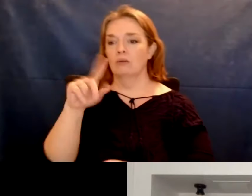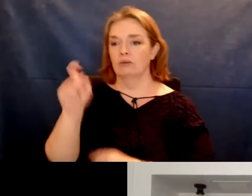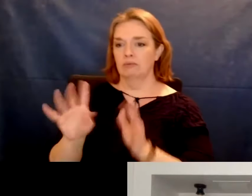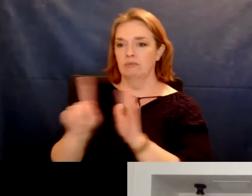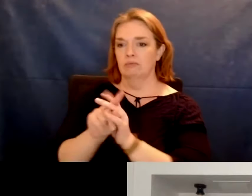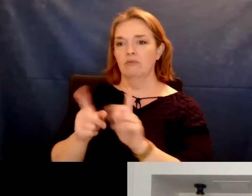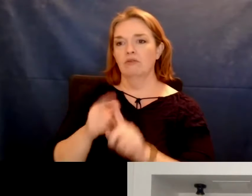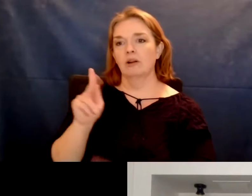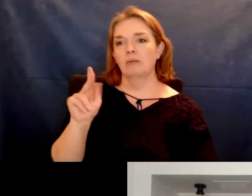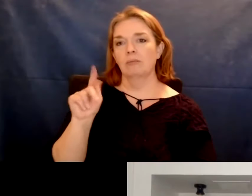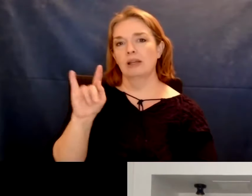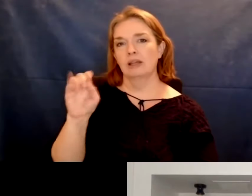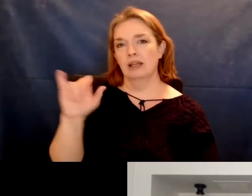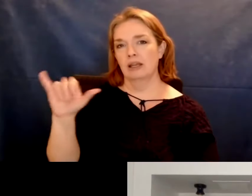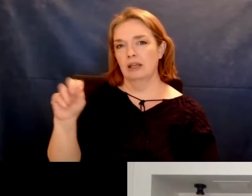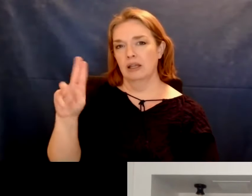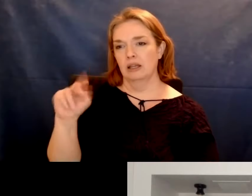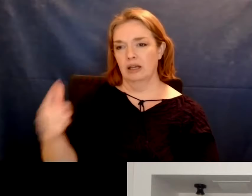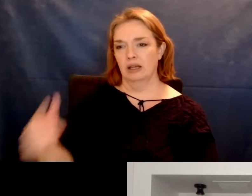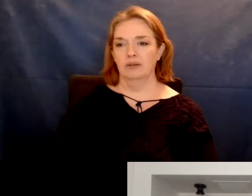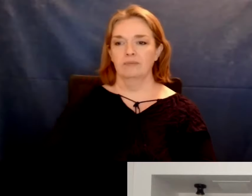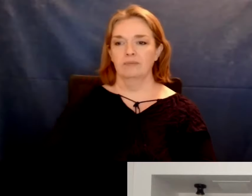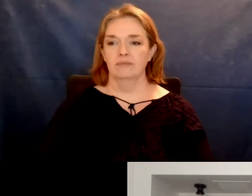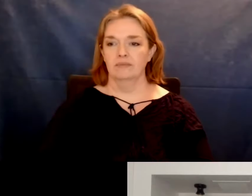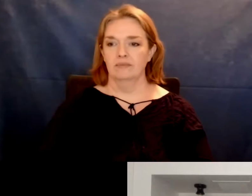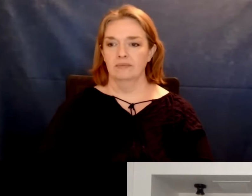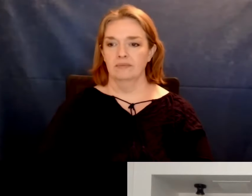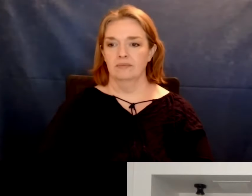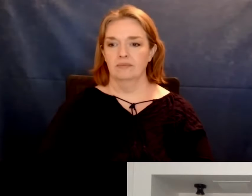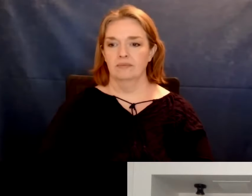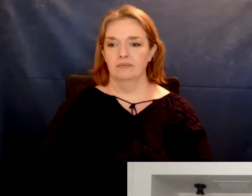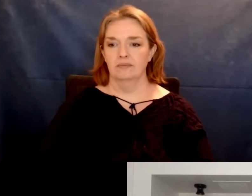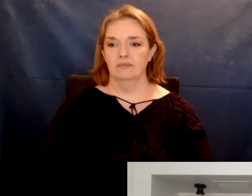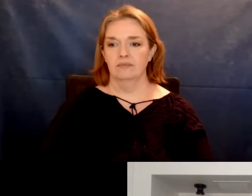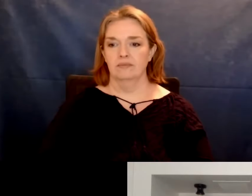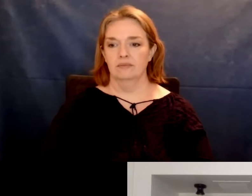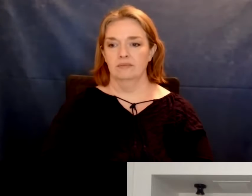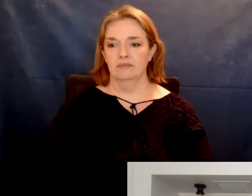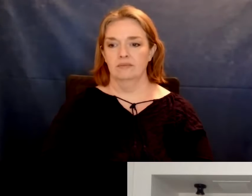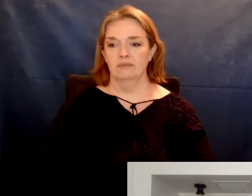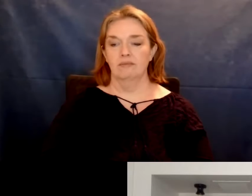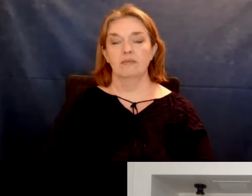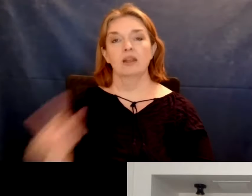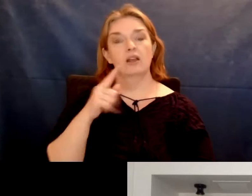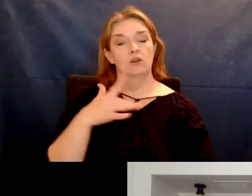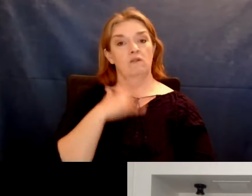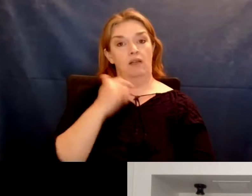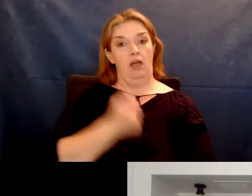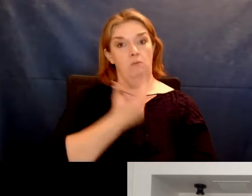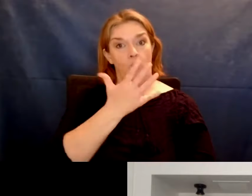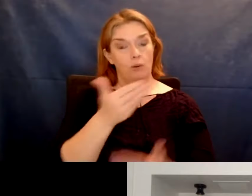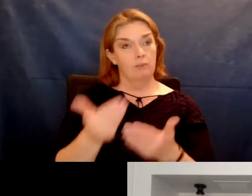Young. Have these poems led you to a new place, or do you think you'll continue in these sound tunnels for a while?